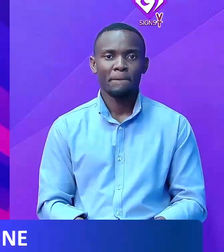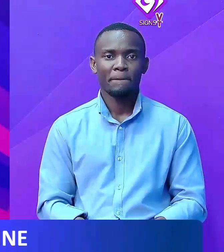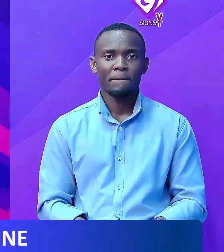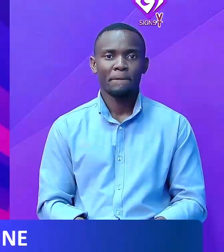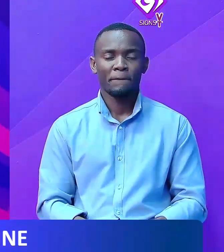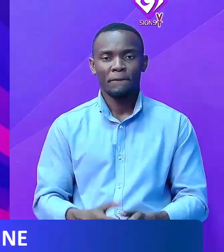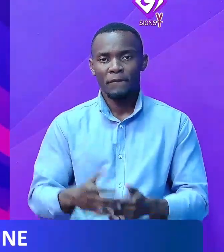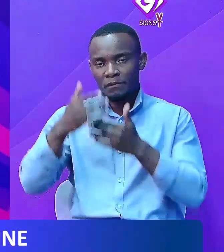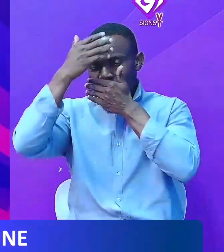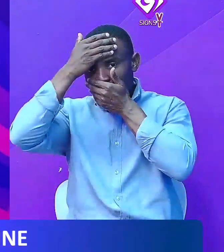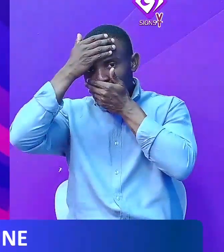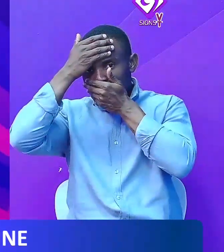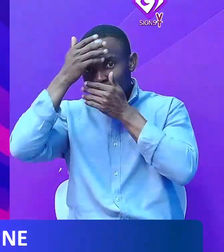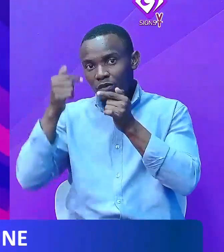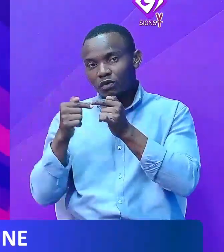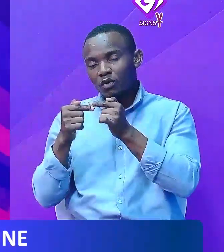Cameroon. Opposition's